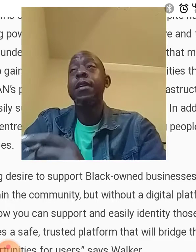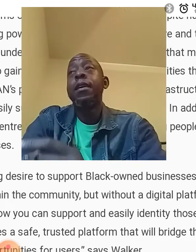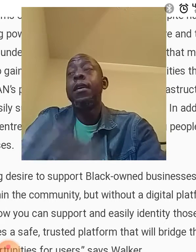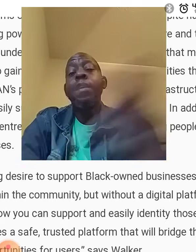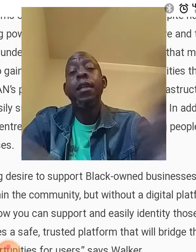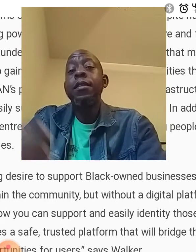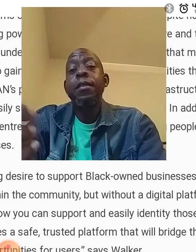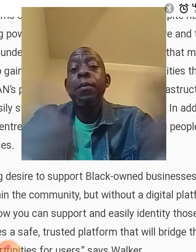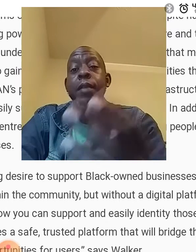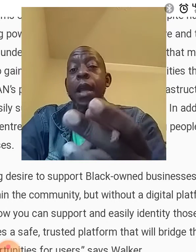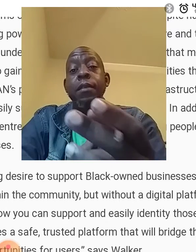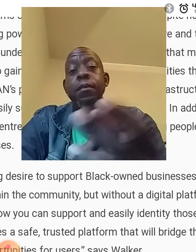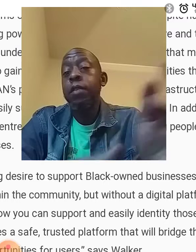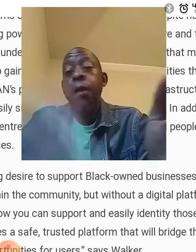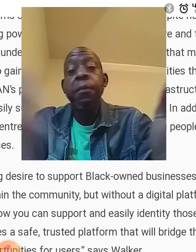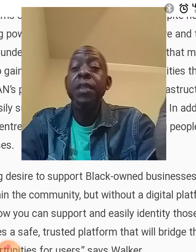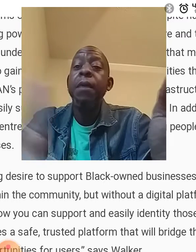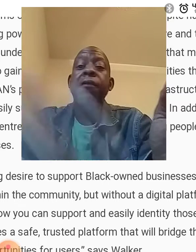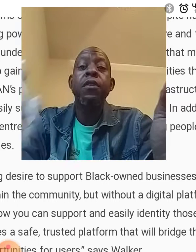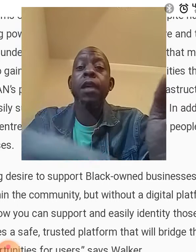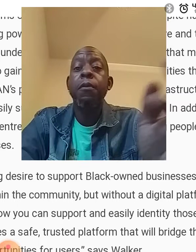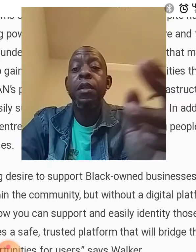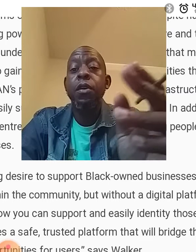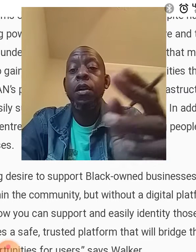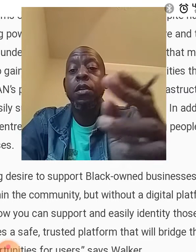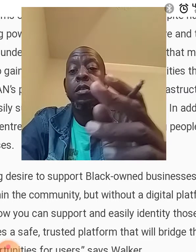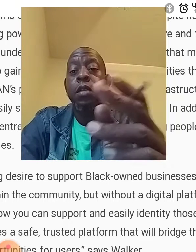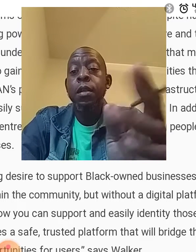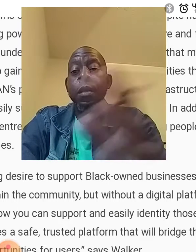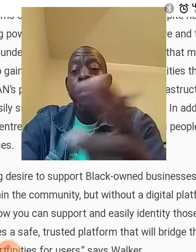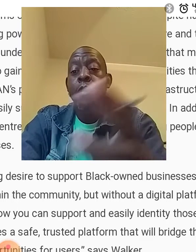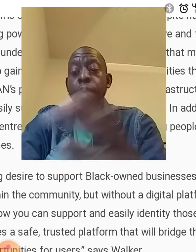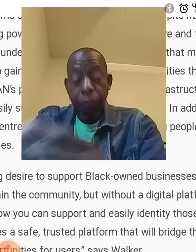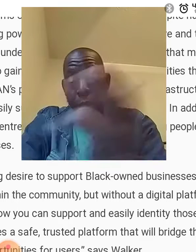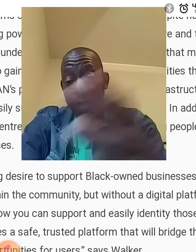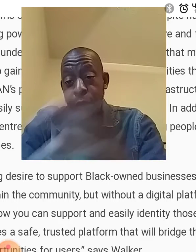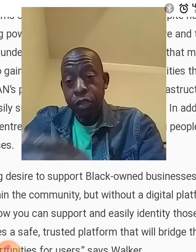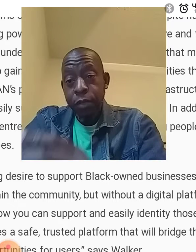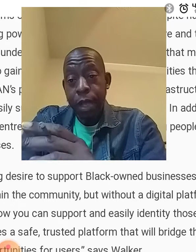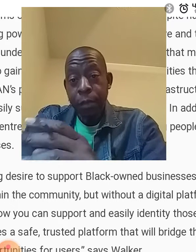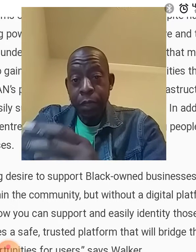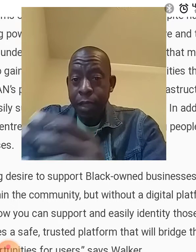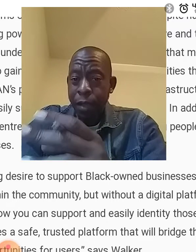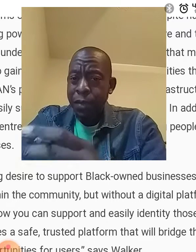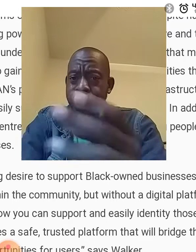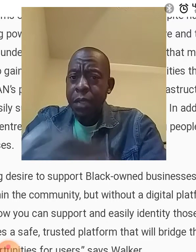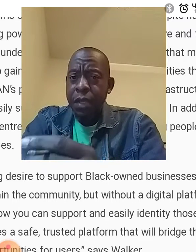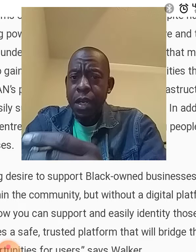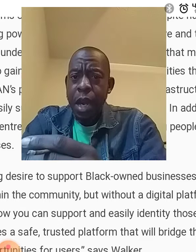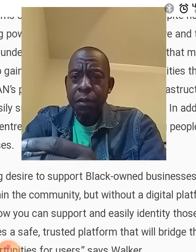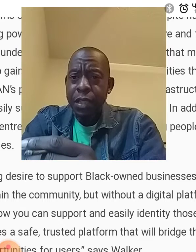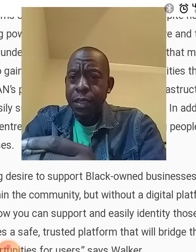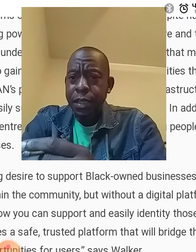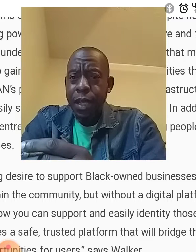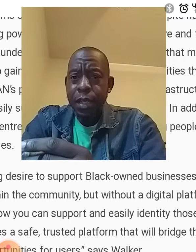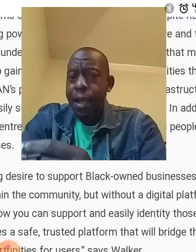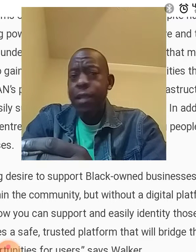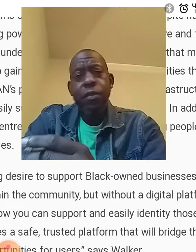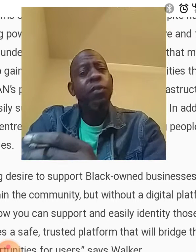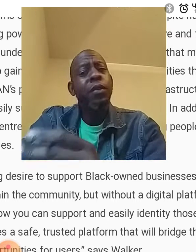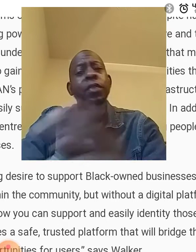businesses. This is this is my first time reading the article right here with you guys. But that was just something that I was just